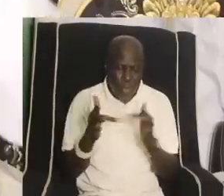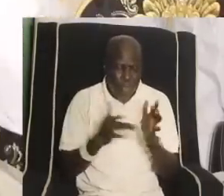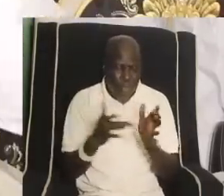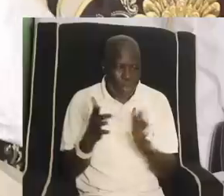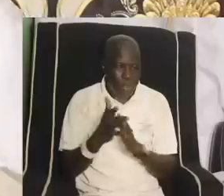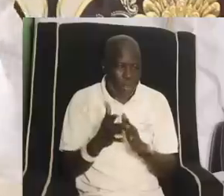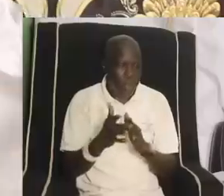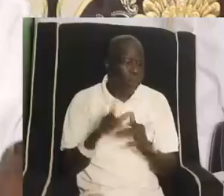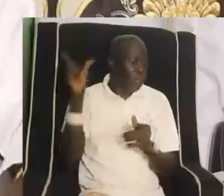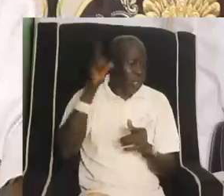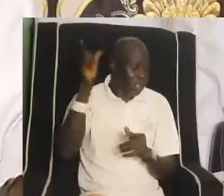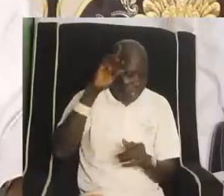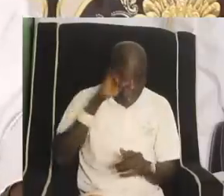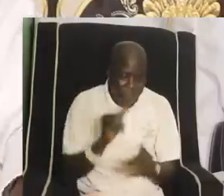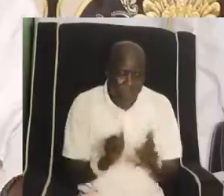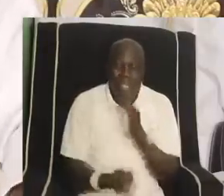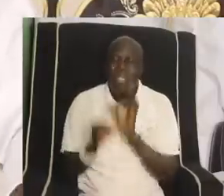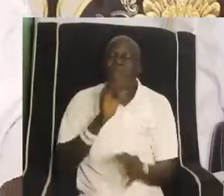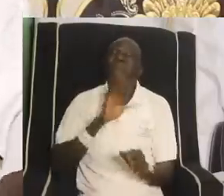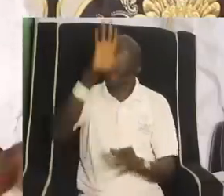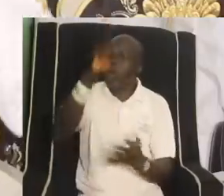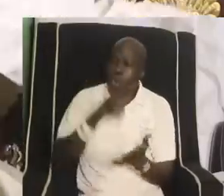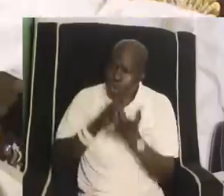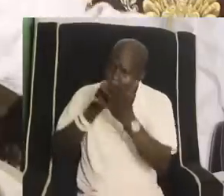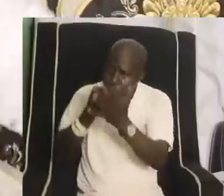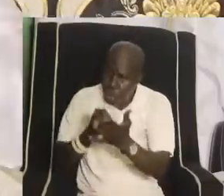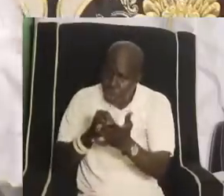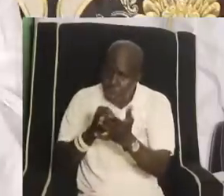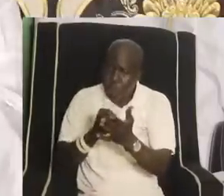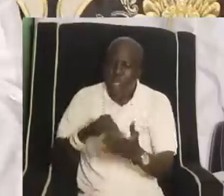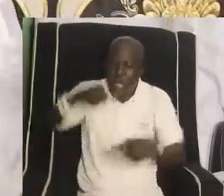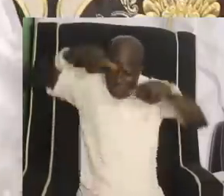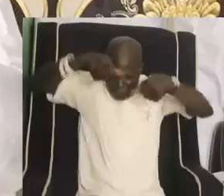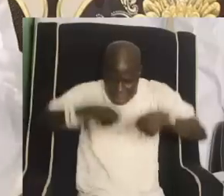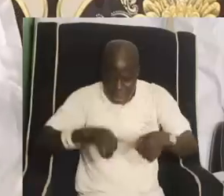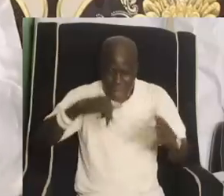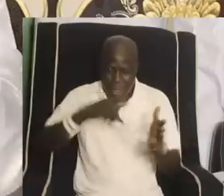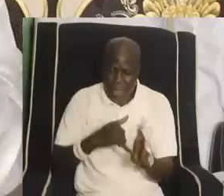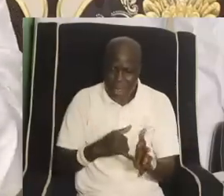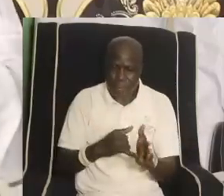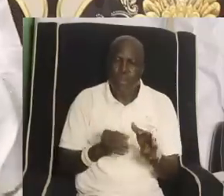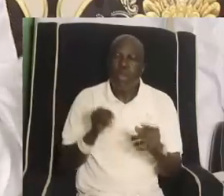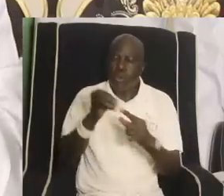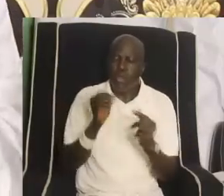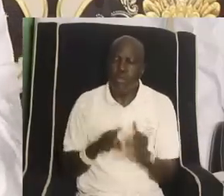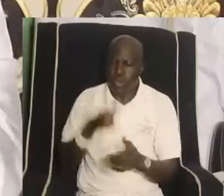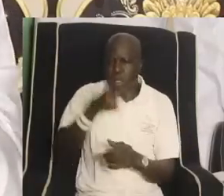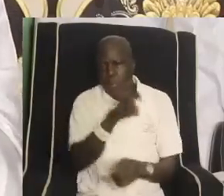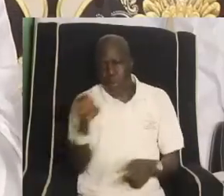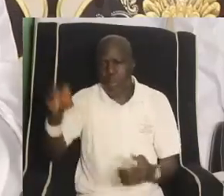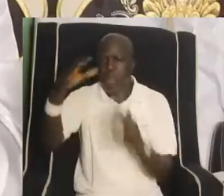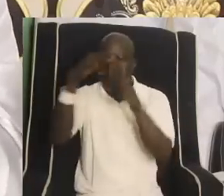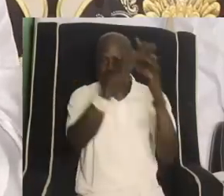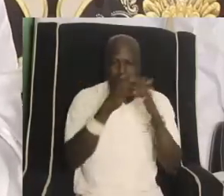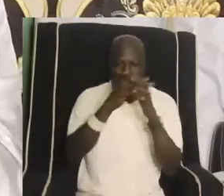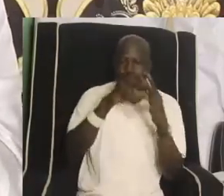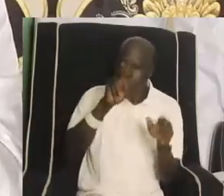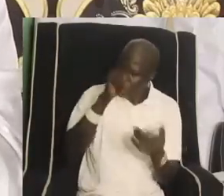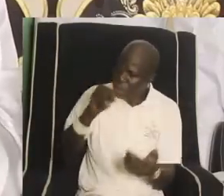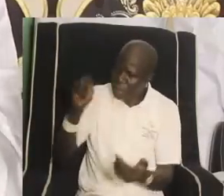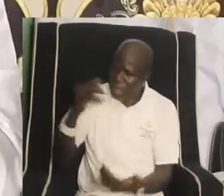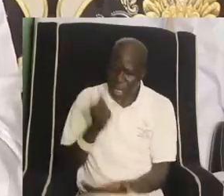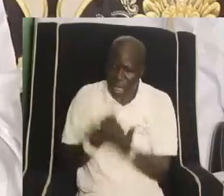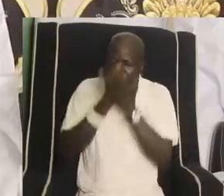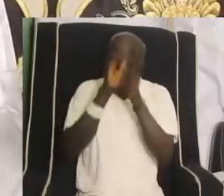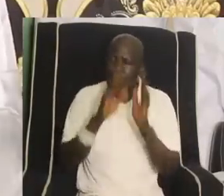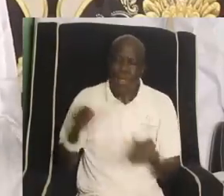Jesus. Listen. Once get to your ceiling, you want to travel abroad? You need